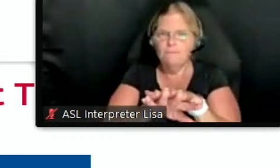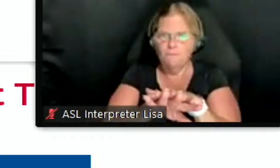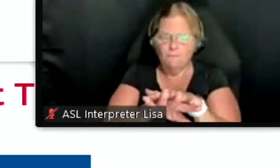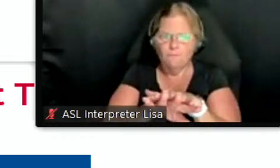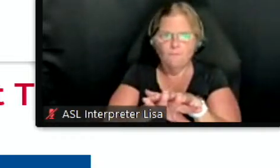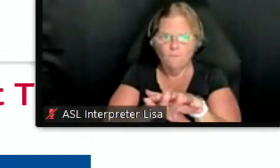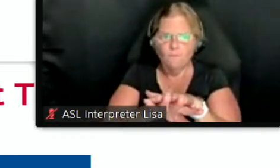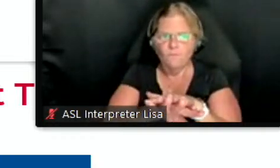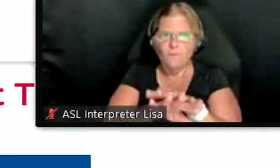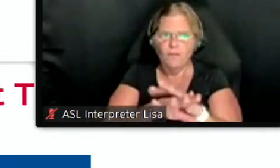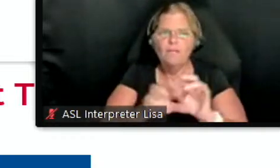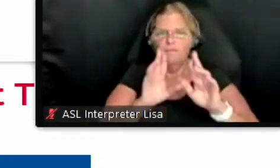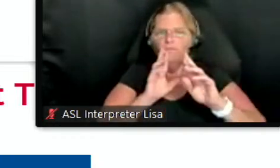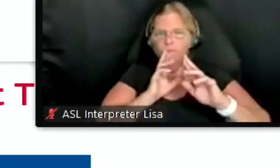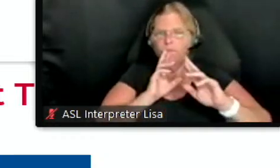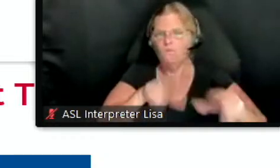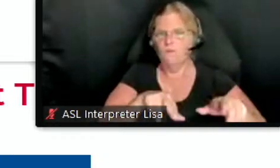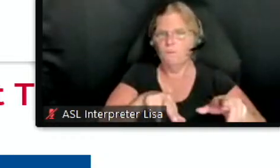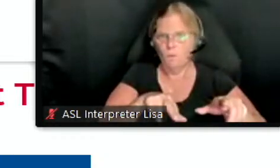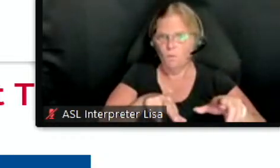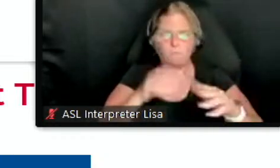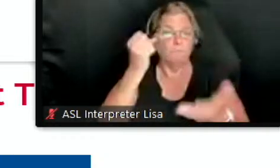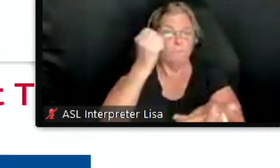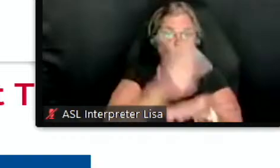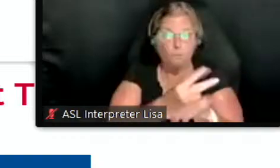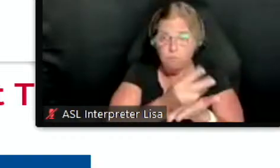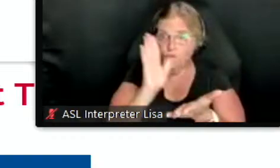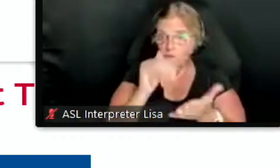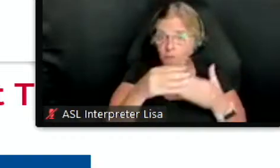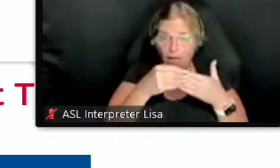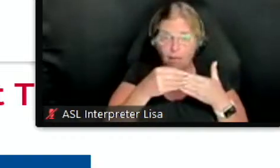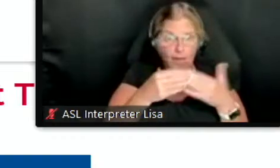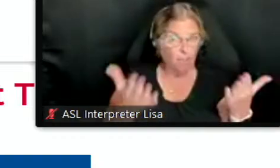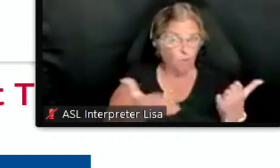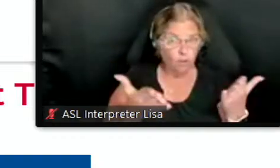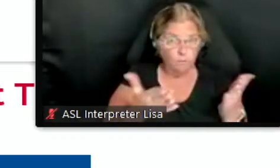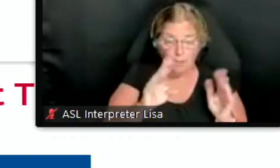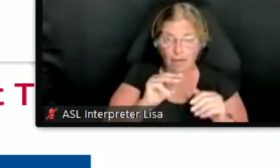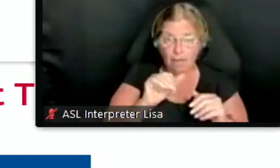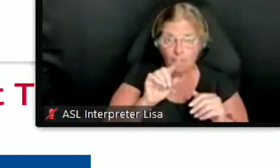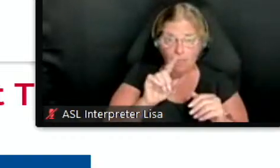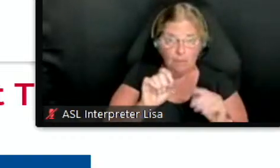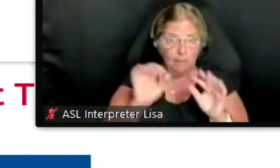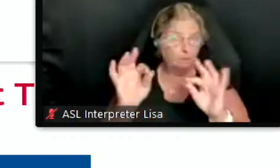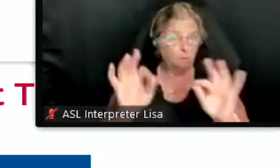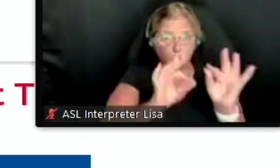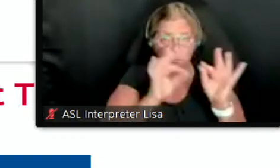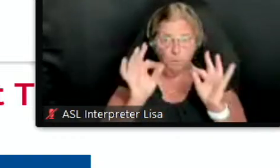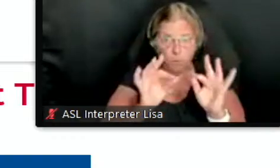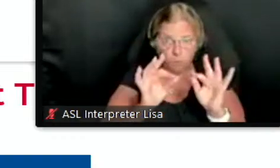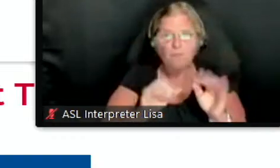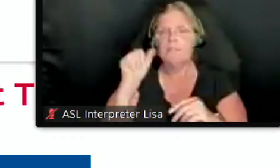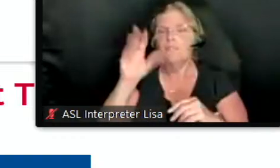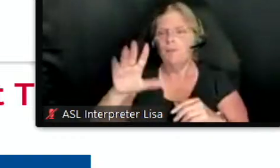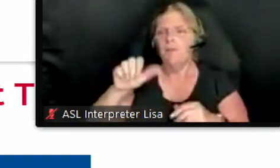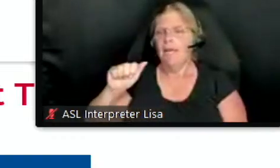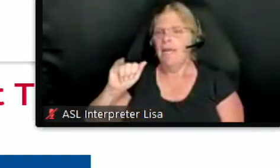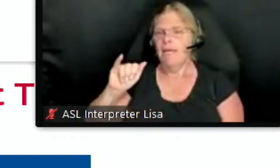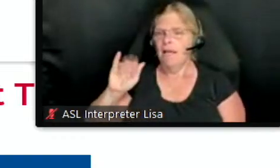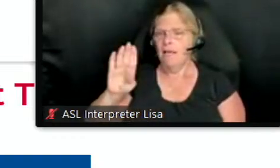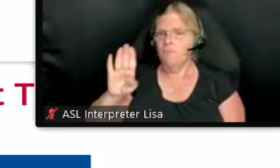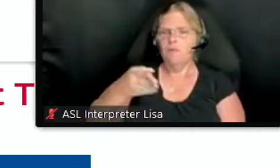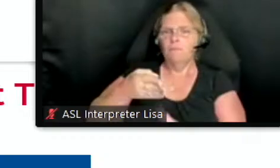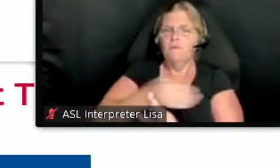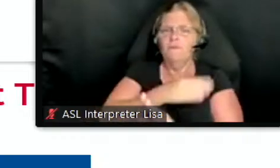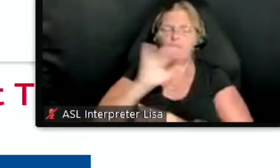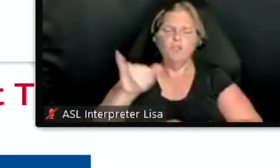report and get it approved by leadership here at MSDE for submission to the AIB on or before July 1, 2024.